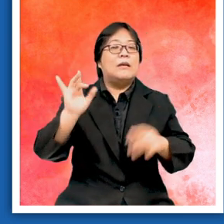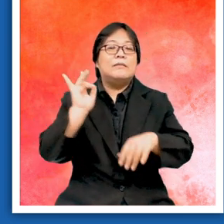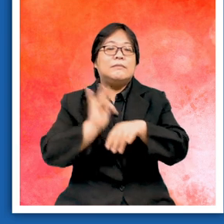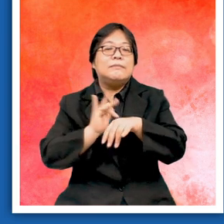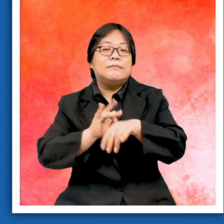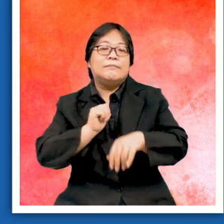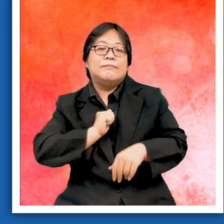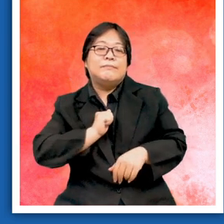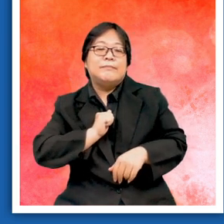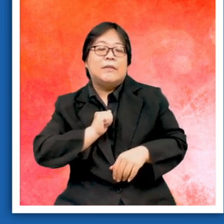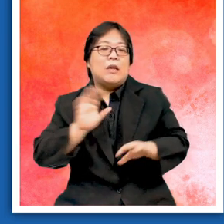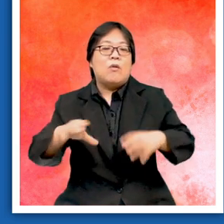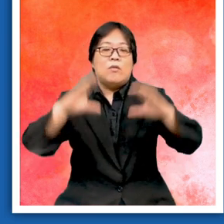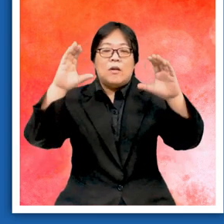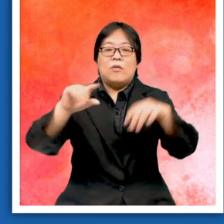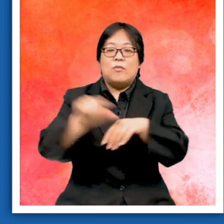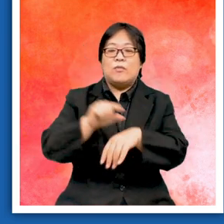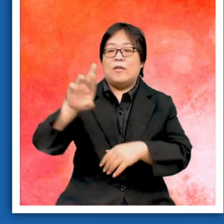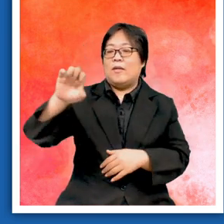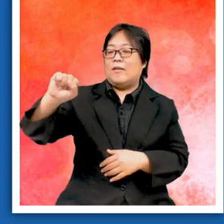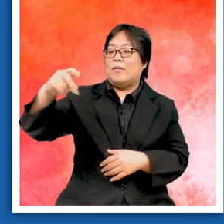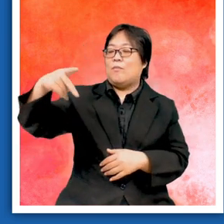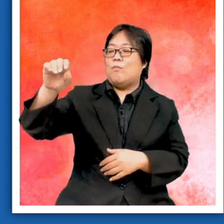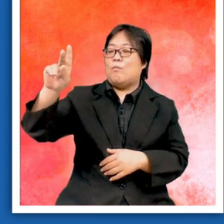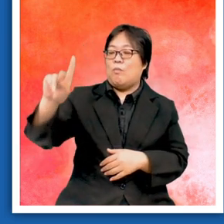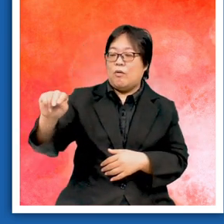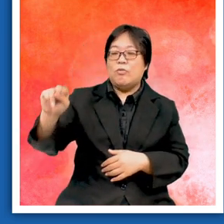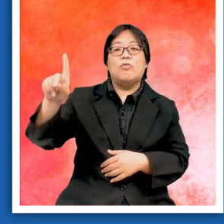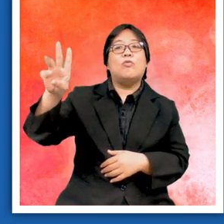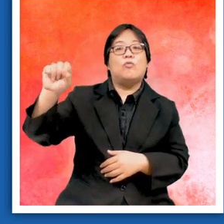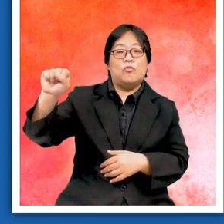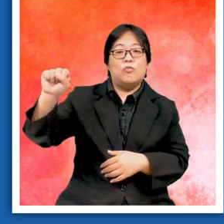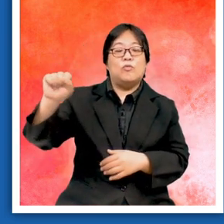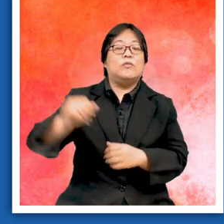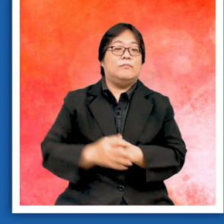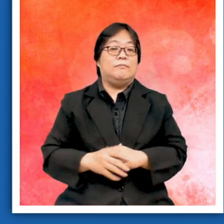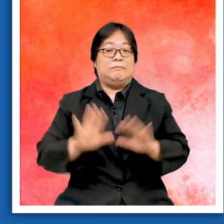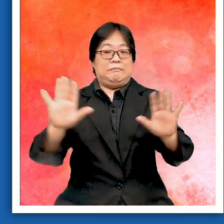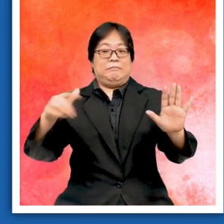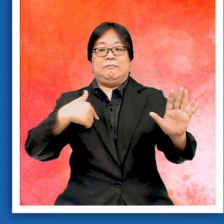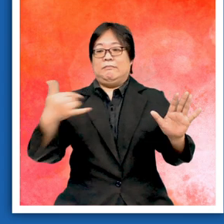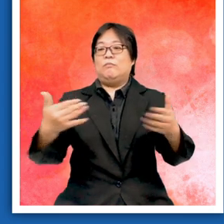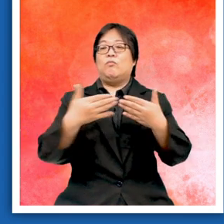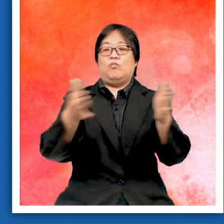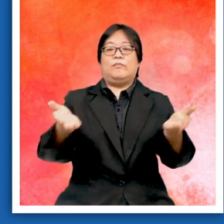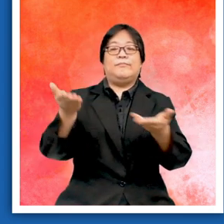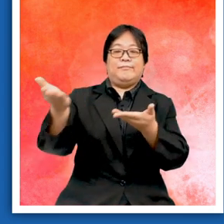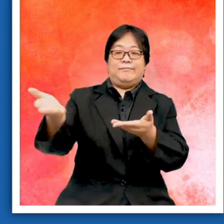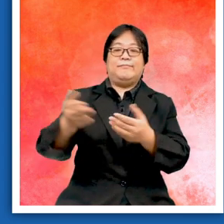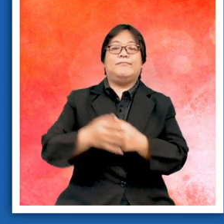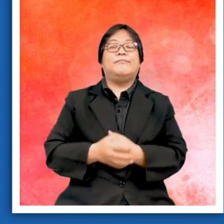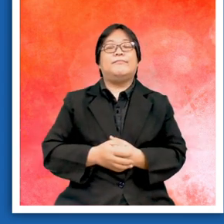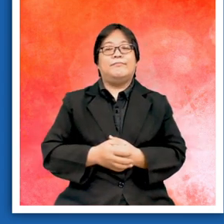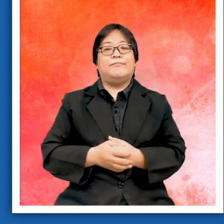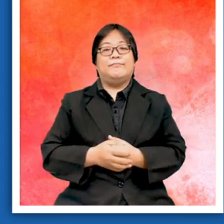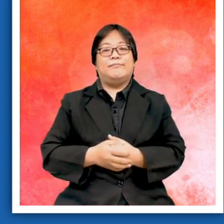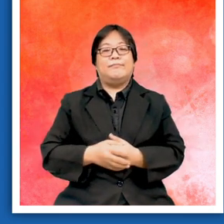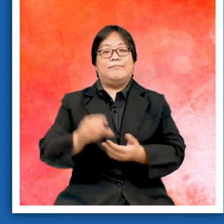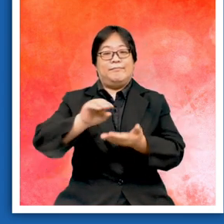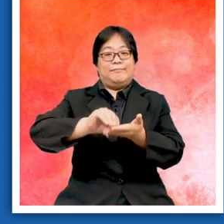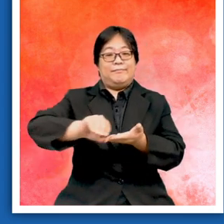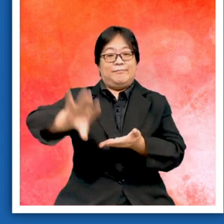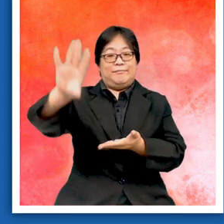the responder system. All right, allow me to open this